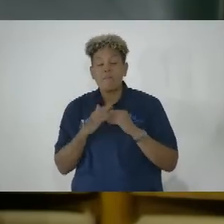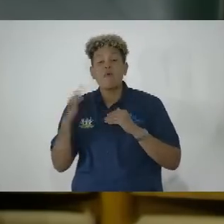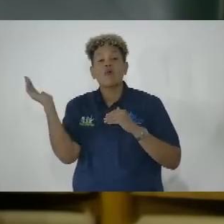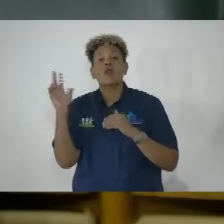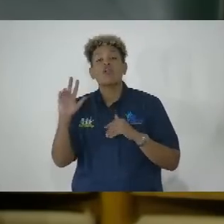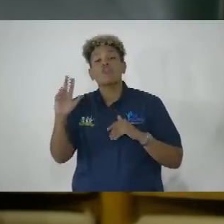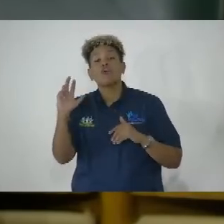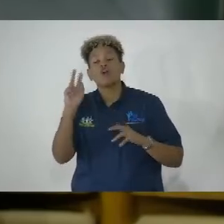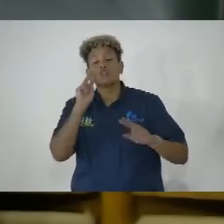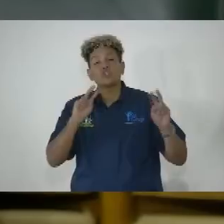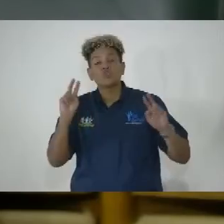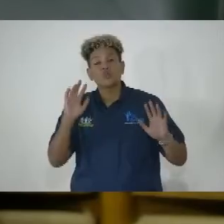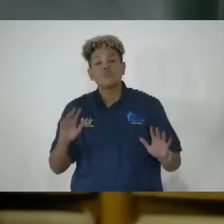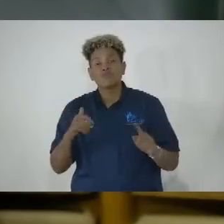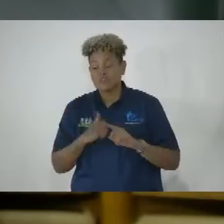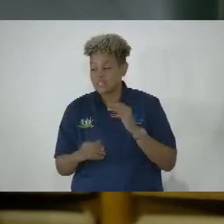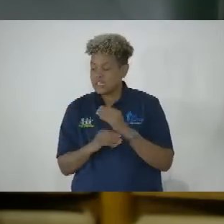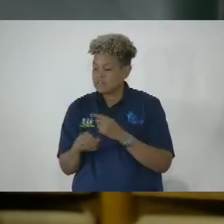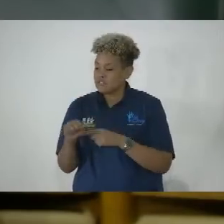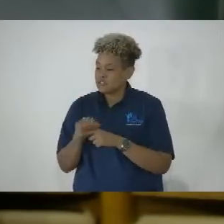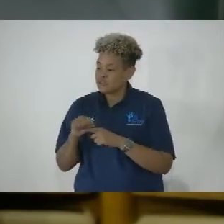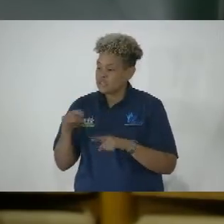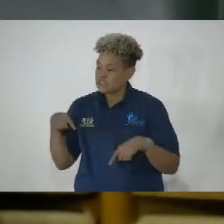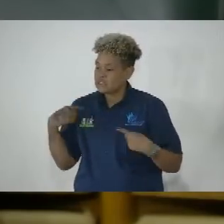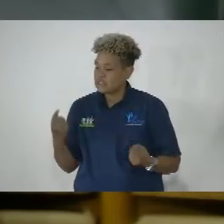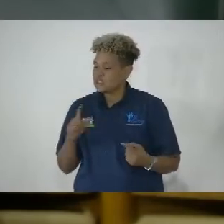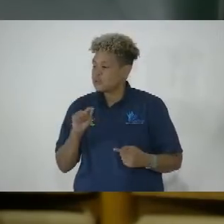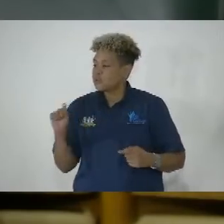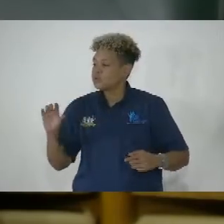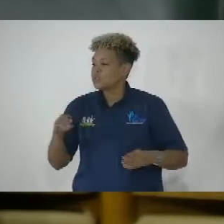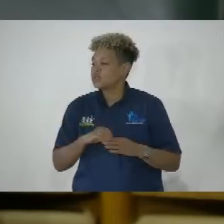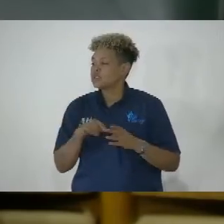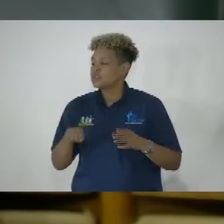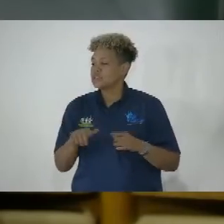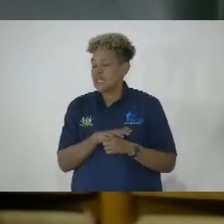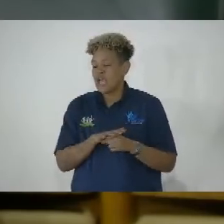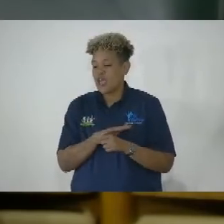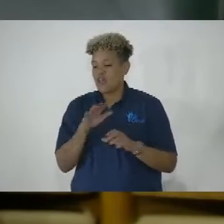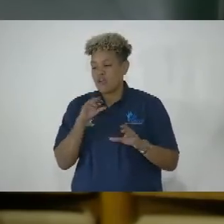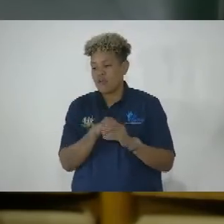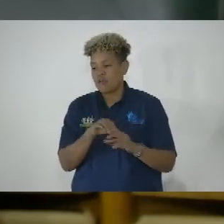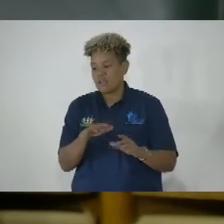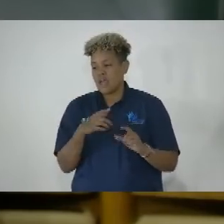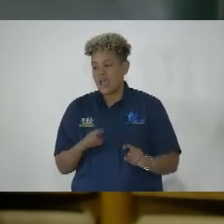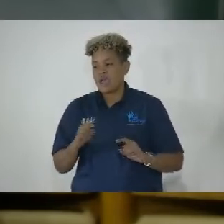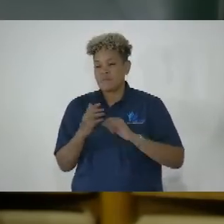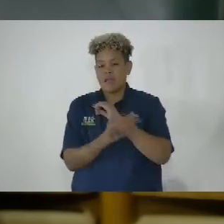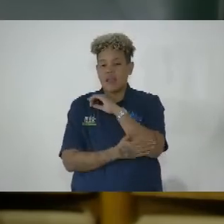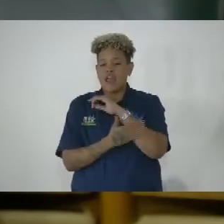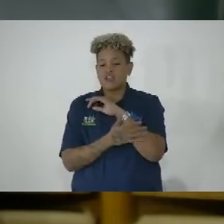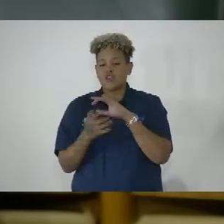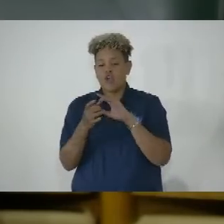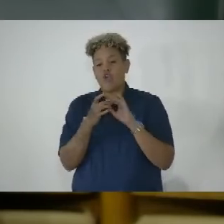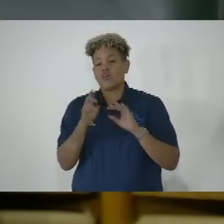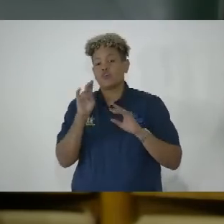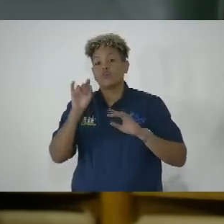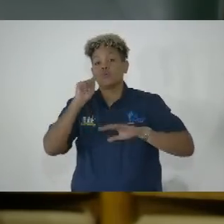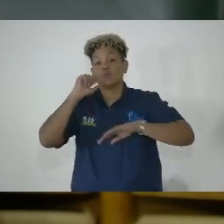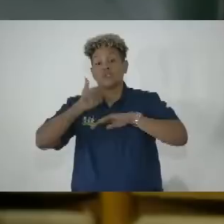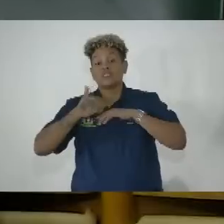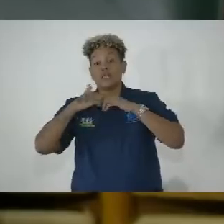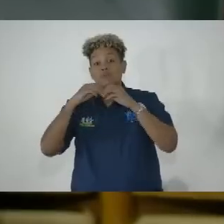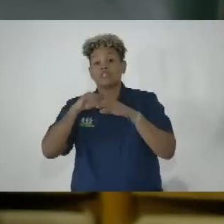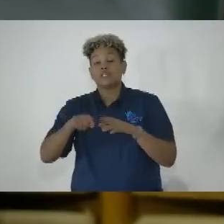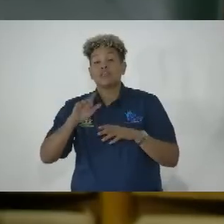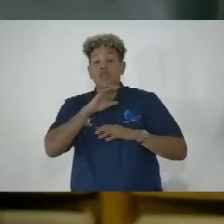300 supervisors that have been trained since 2020 in this area. A national coordination unit has been established within